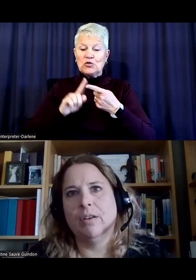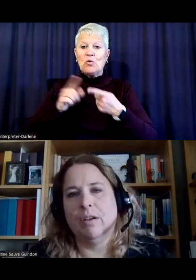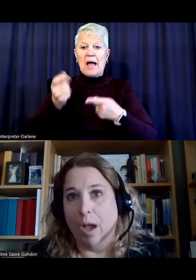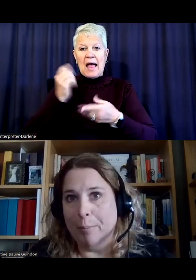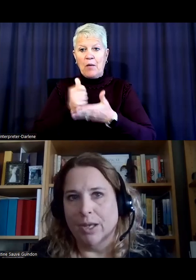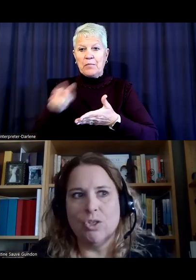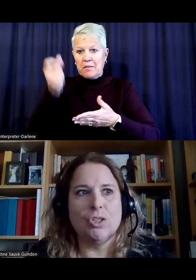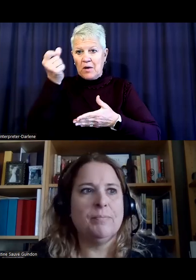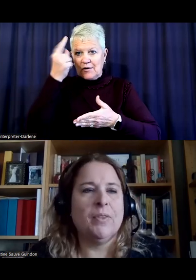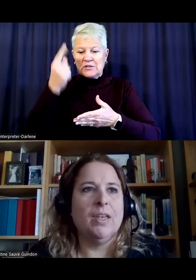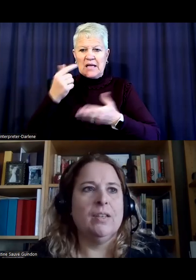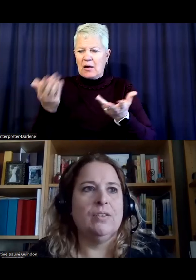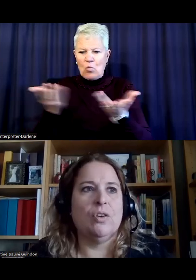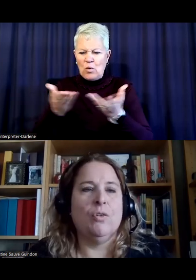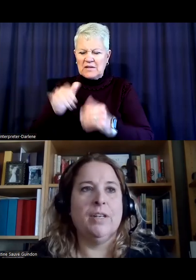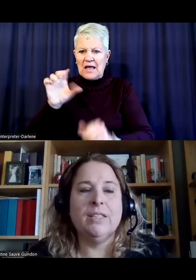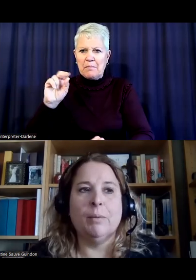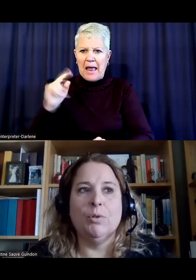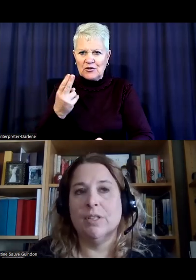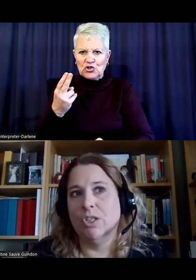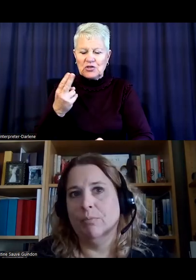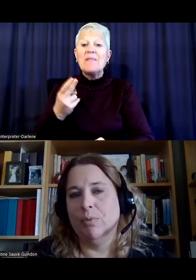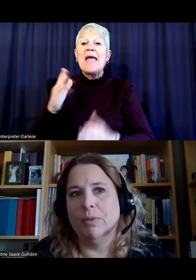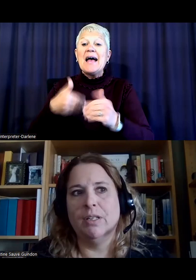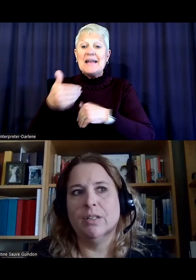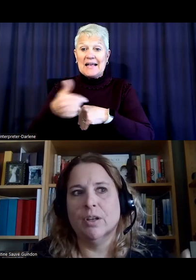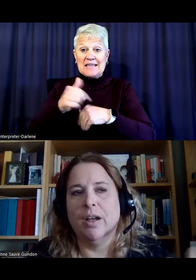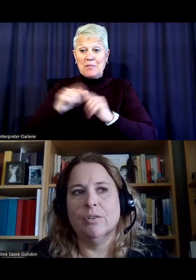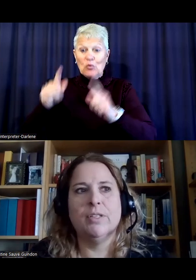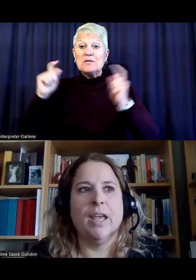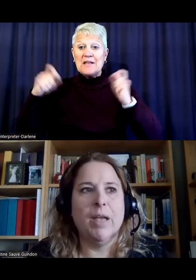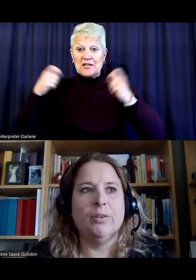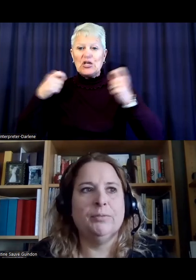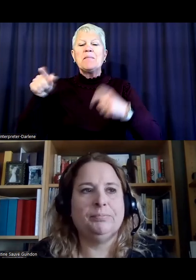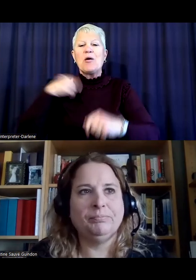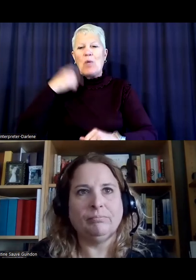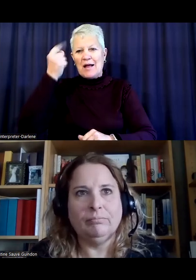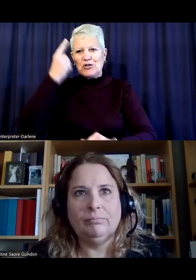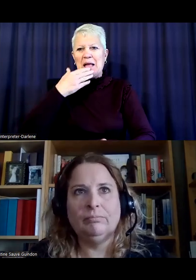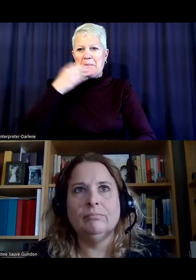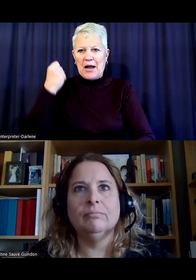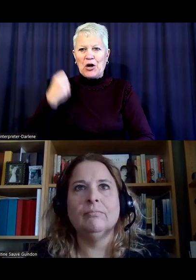is a bench. So next time he goes to the gym, probably he'll understand better.